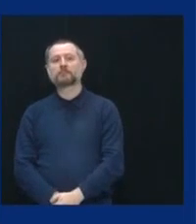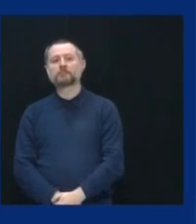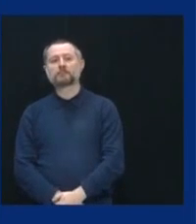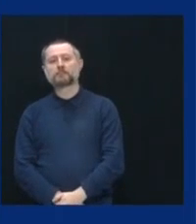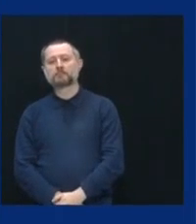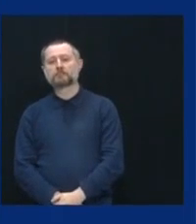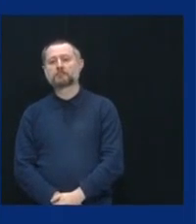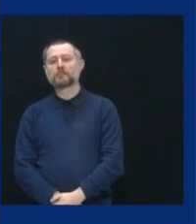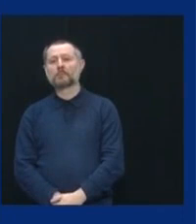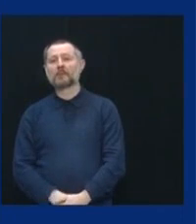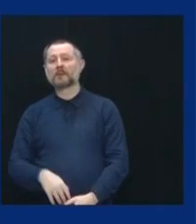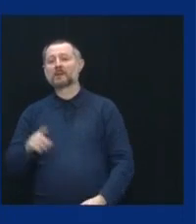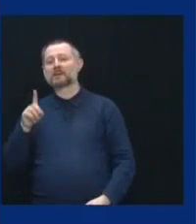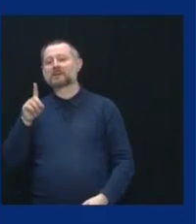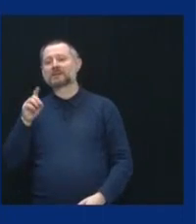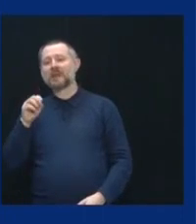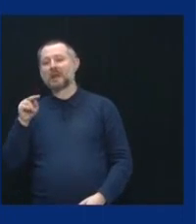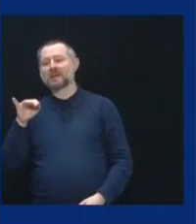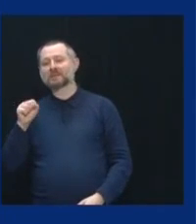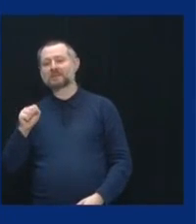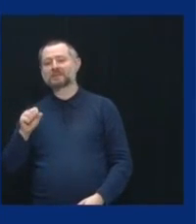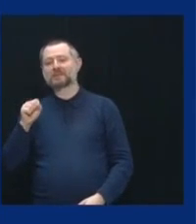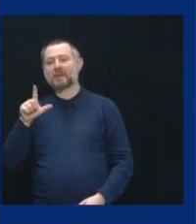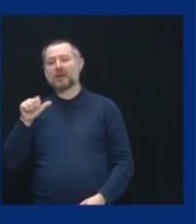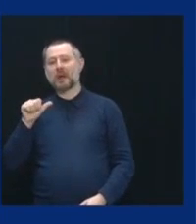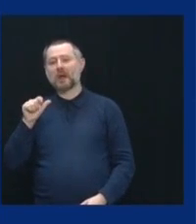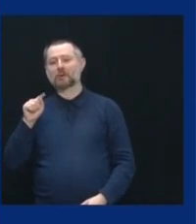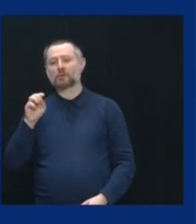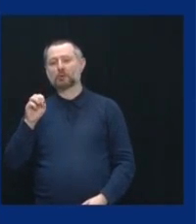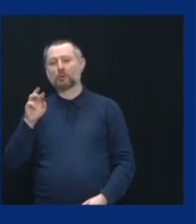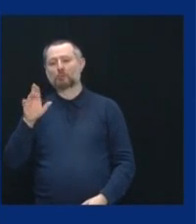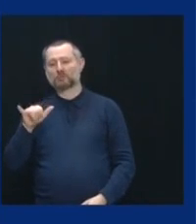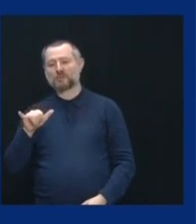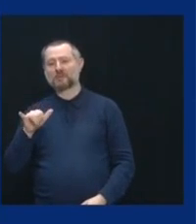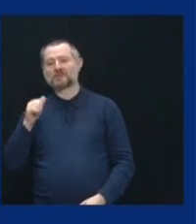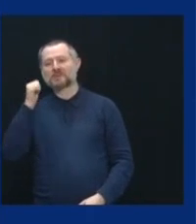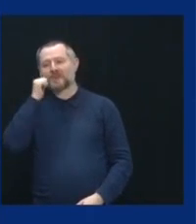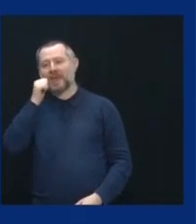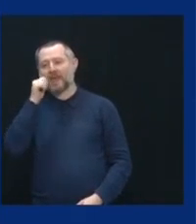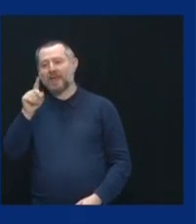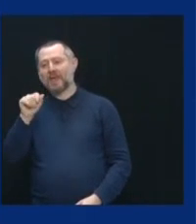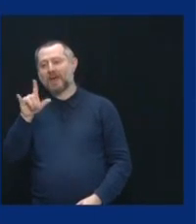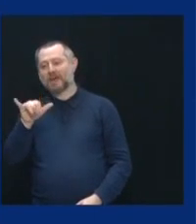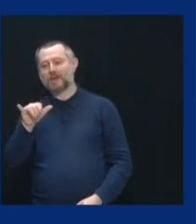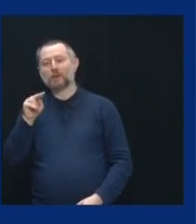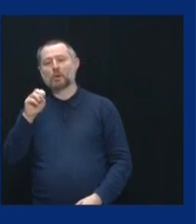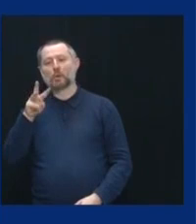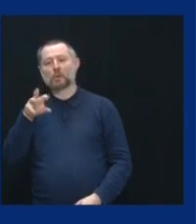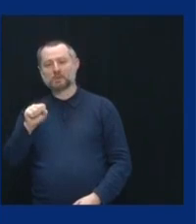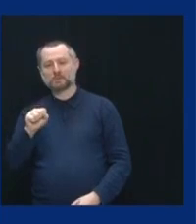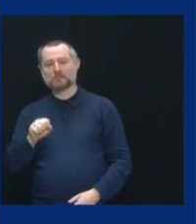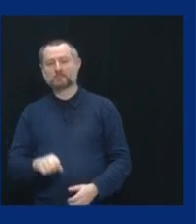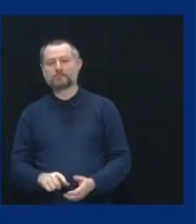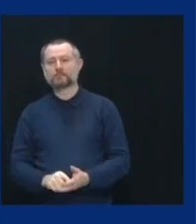Governor, next up we have Dennis Slattery from the Daily News. Dennis, your line is now open. Please unmute your microphone.